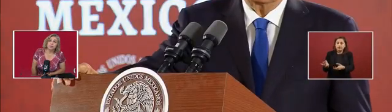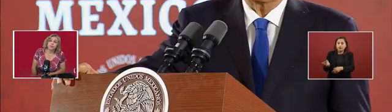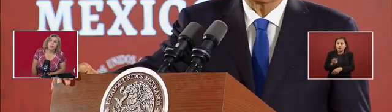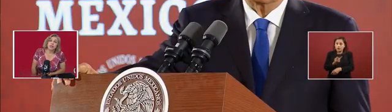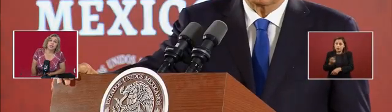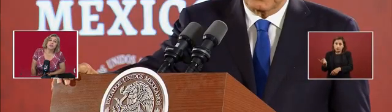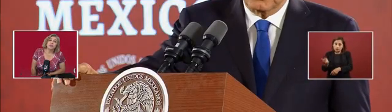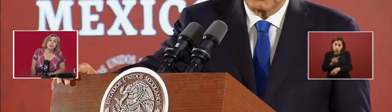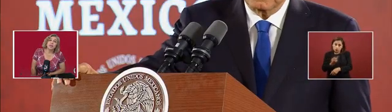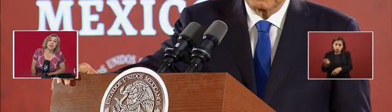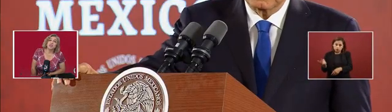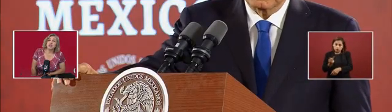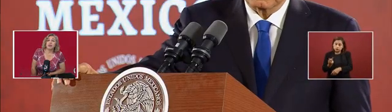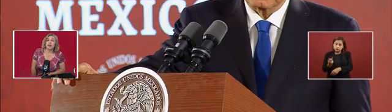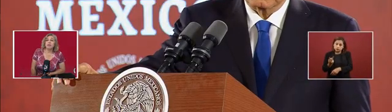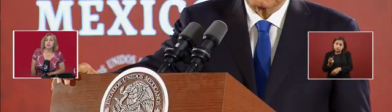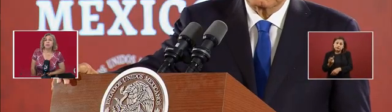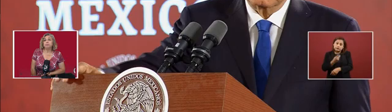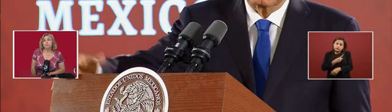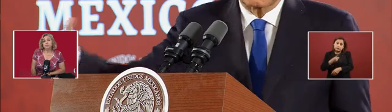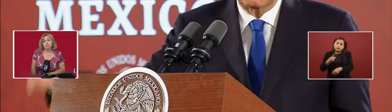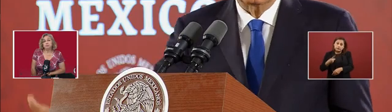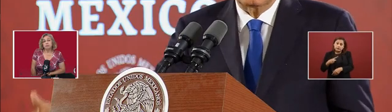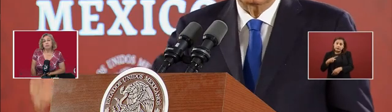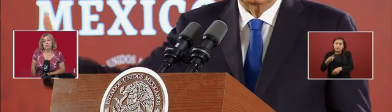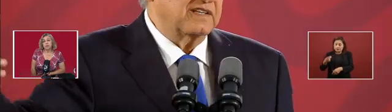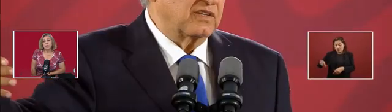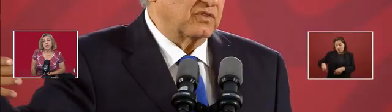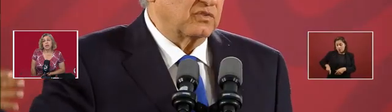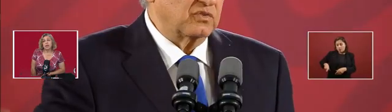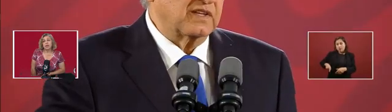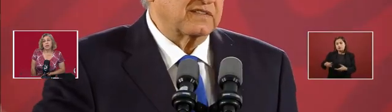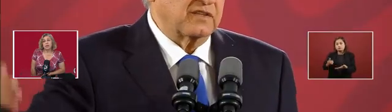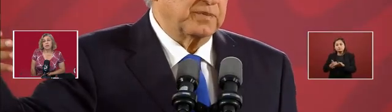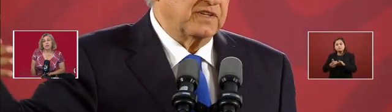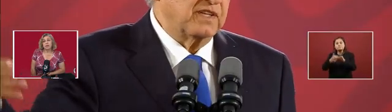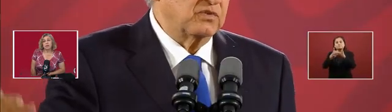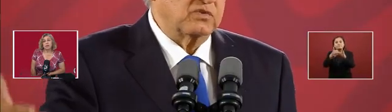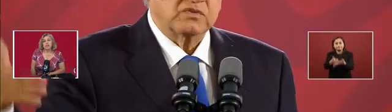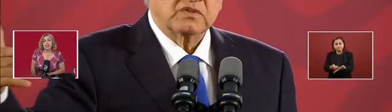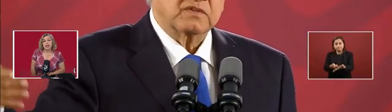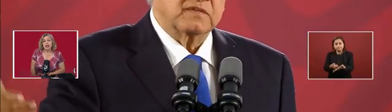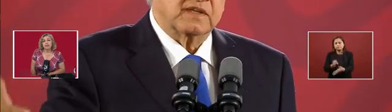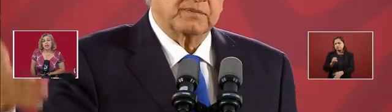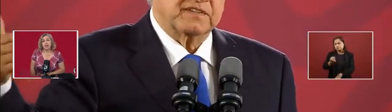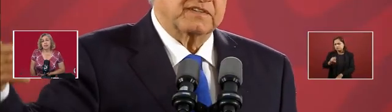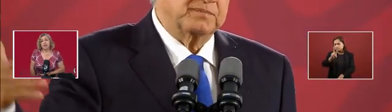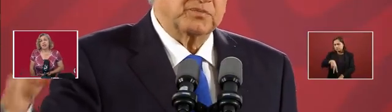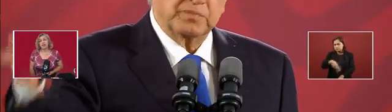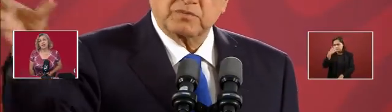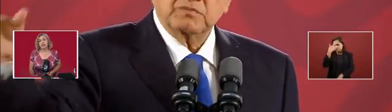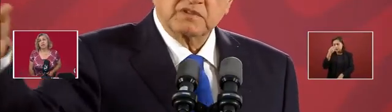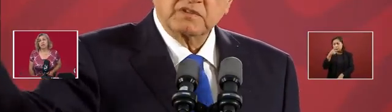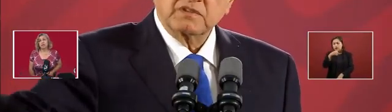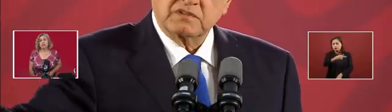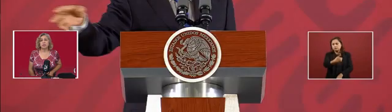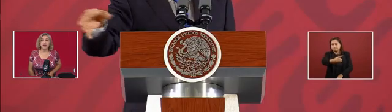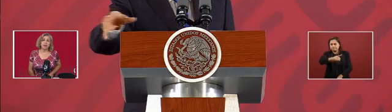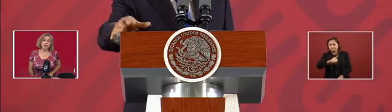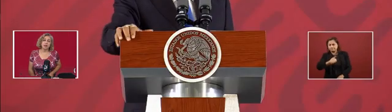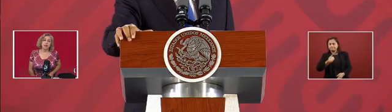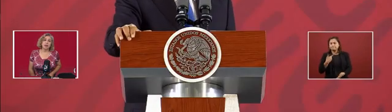corruption. no manipulando, No manipulating. nos van They're not going to be able to manipulate a us cambiar.